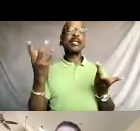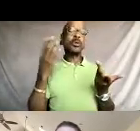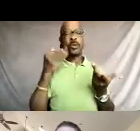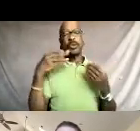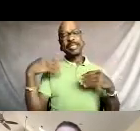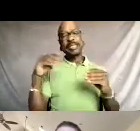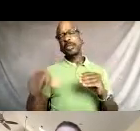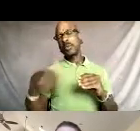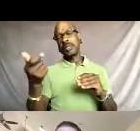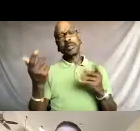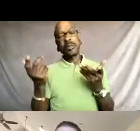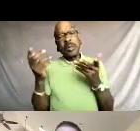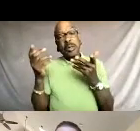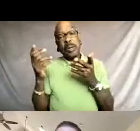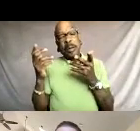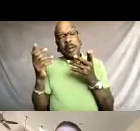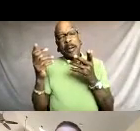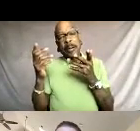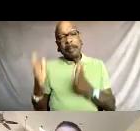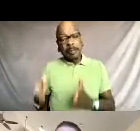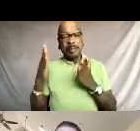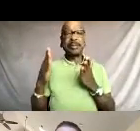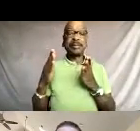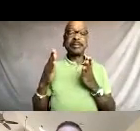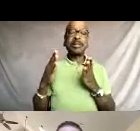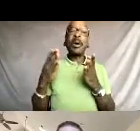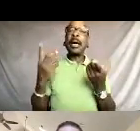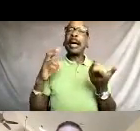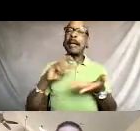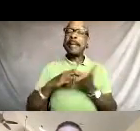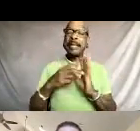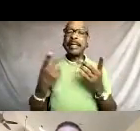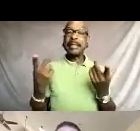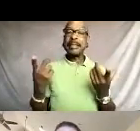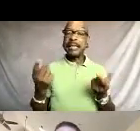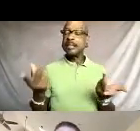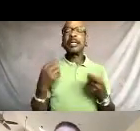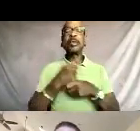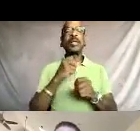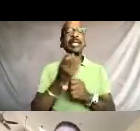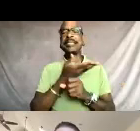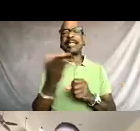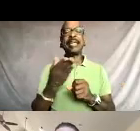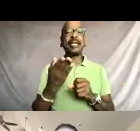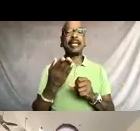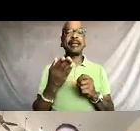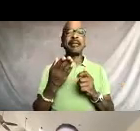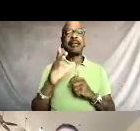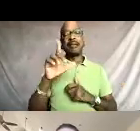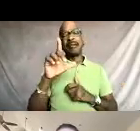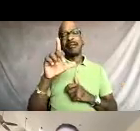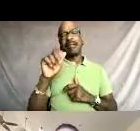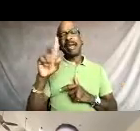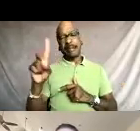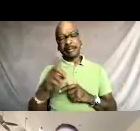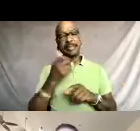when you can sell it, essentially what this does is it creates a thing out of land. Next slide now.